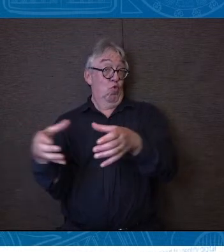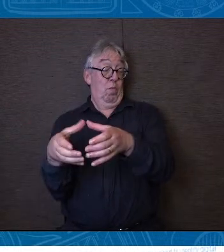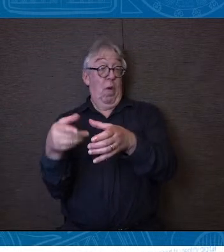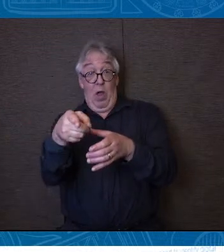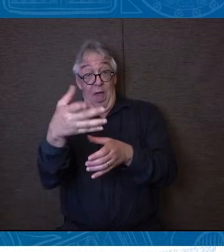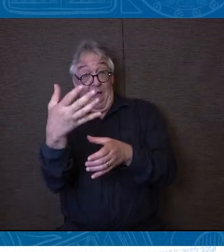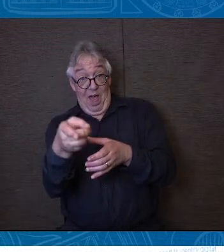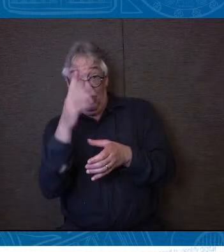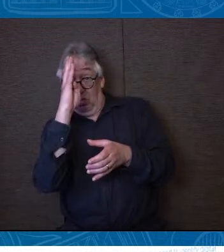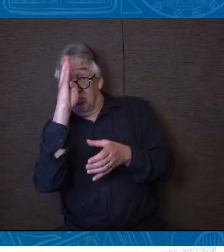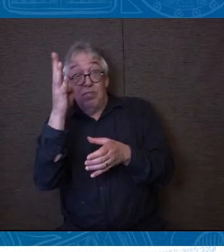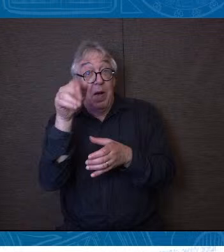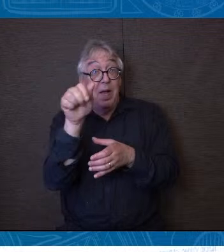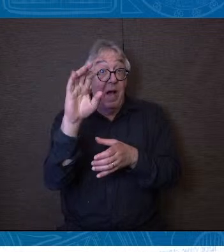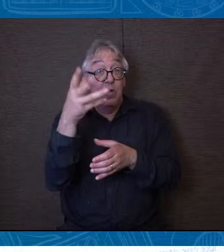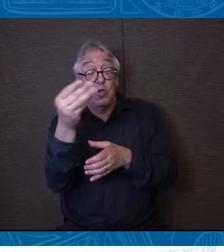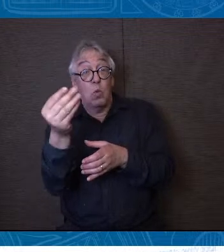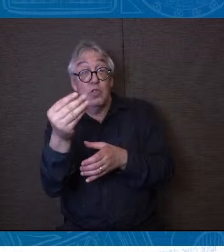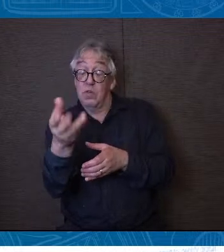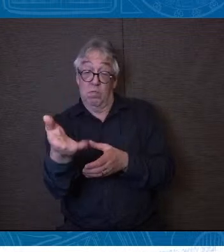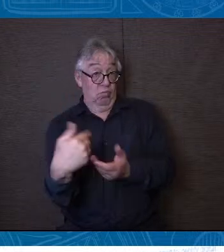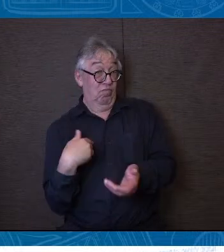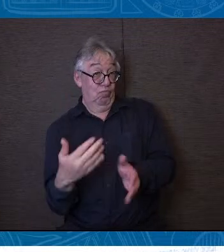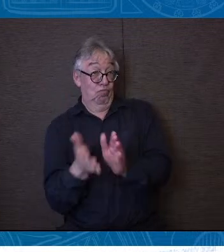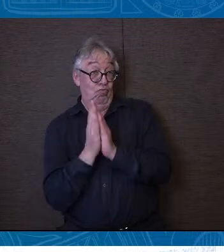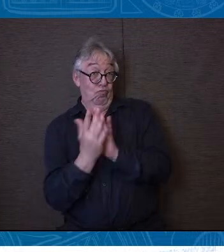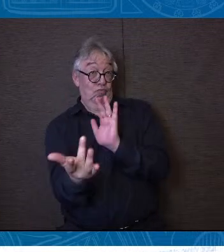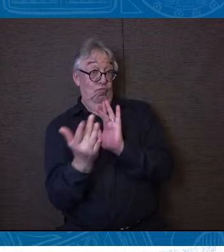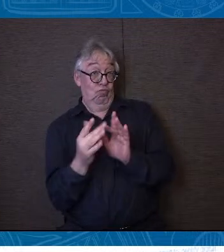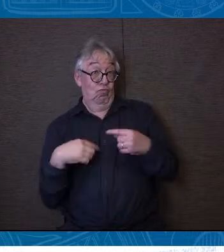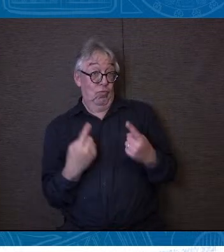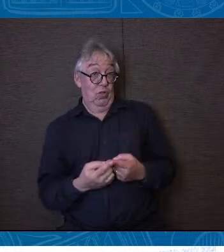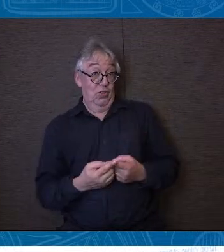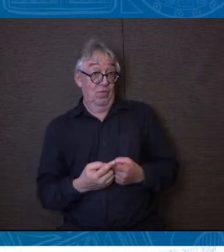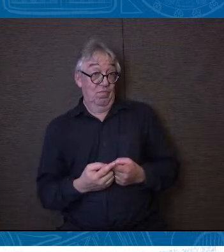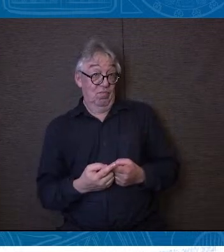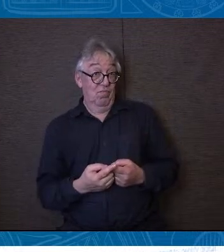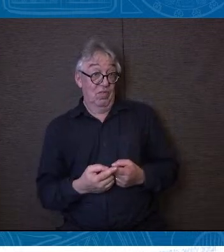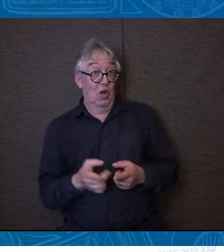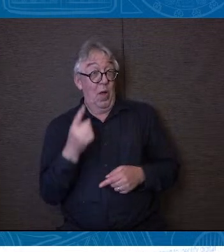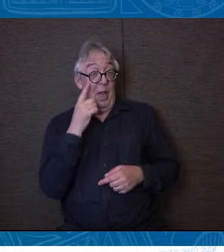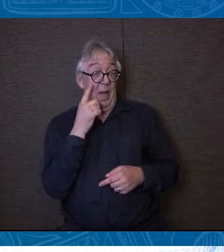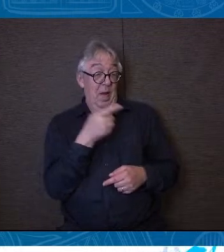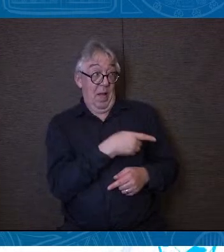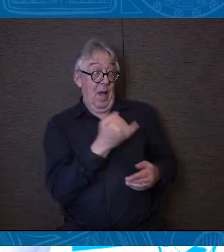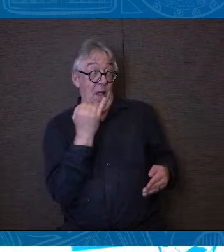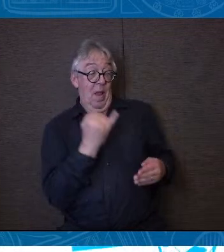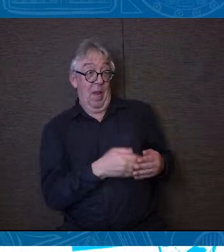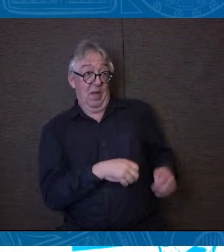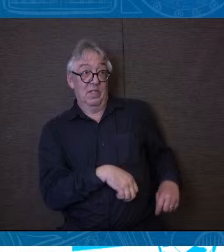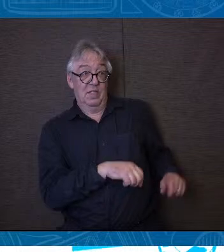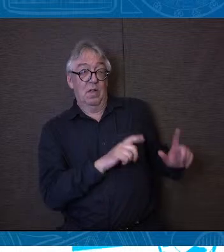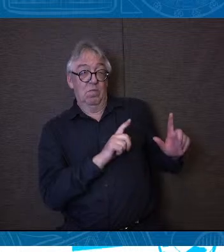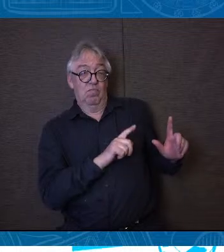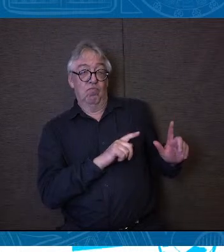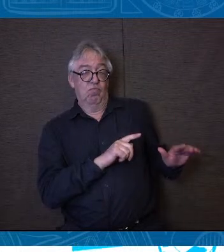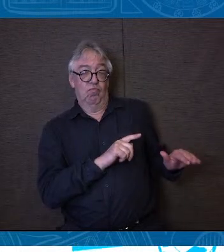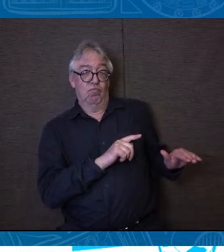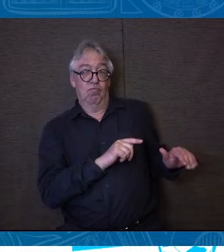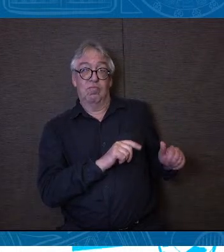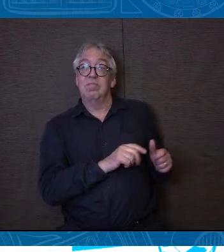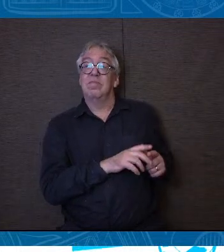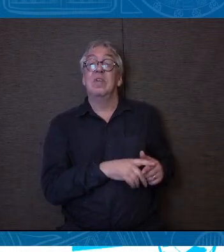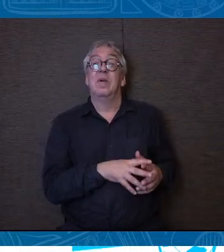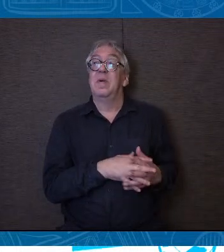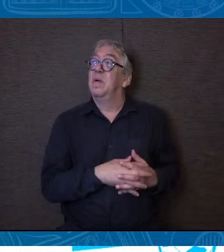AI, we would be very willing to hear from you. And I think this is one of my last slide. Thank you. And